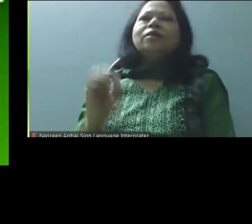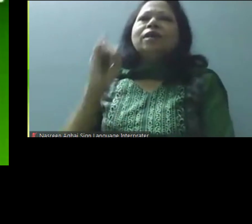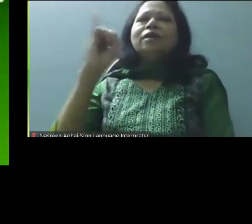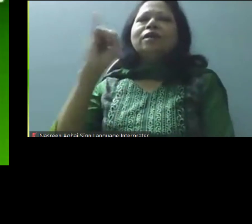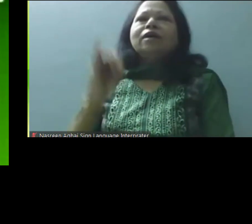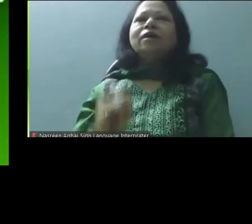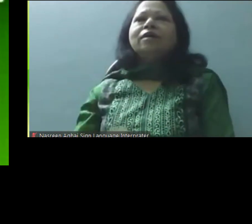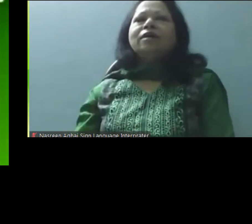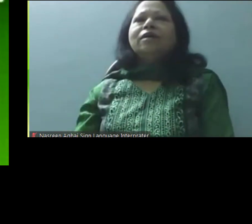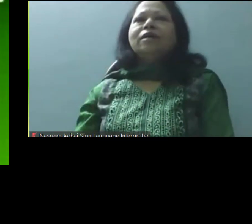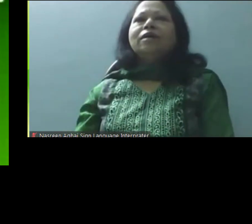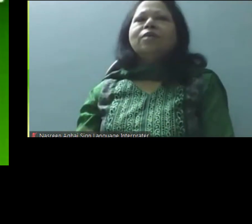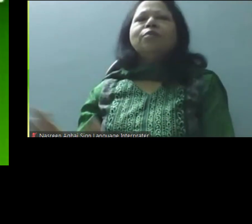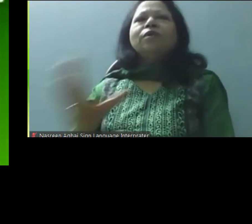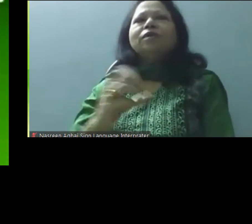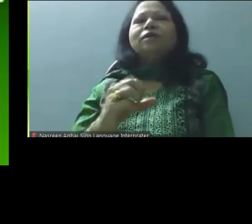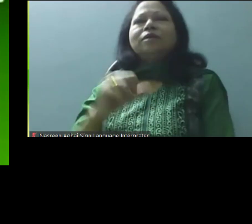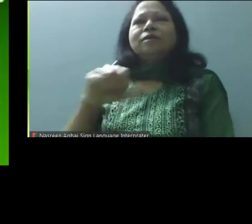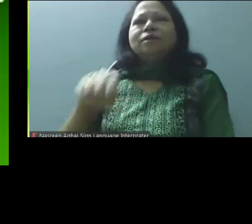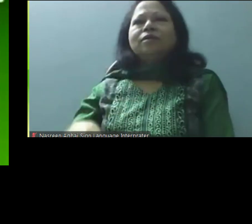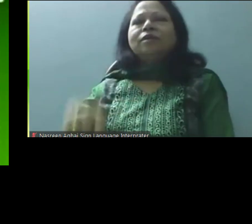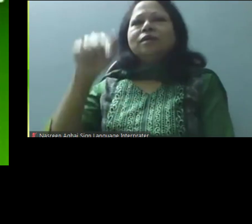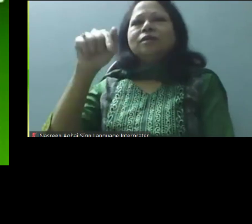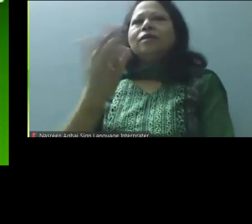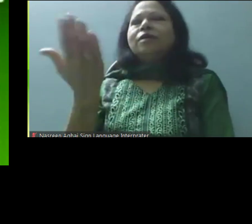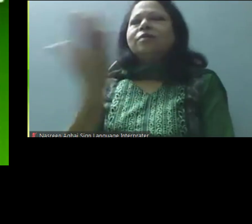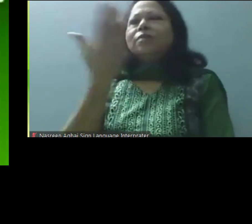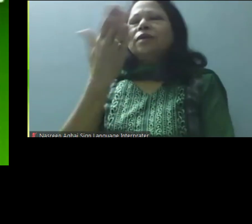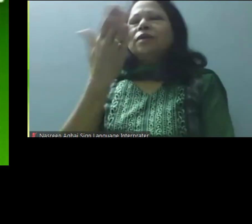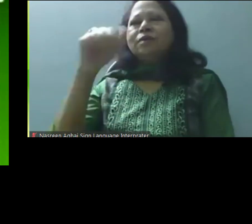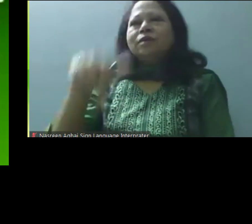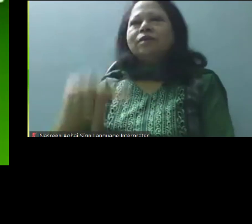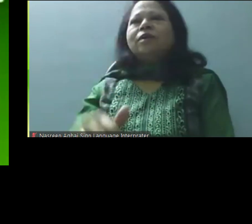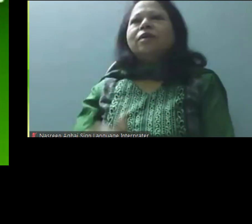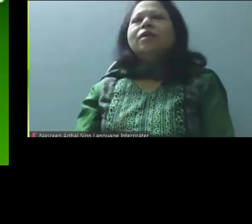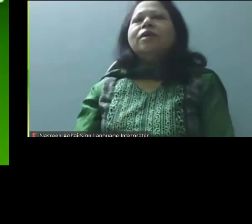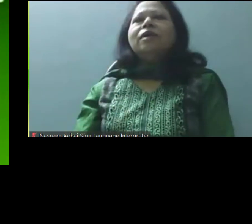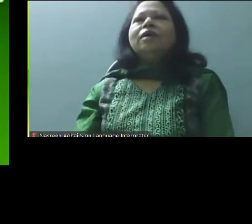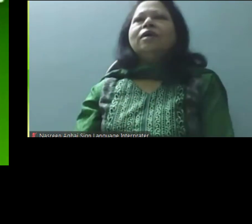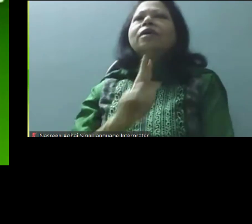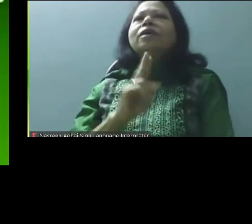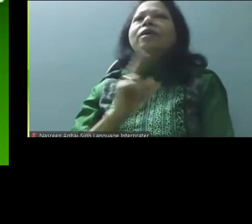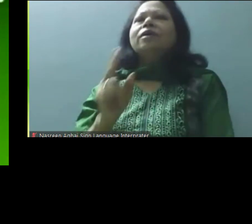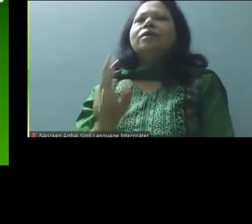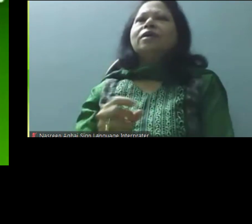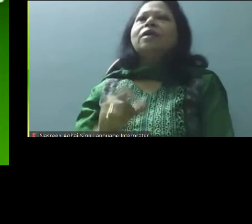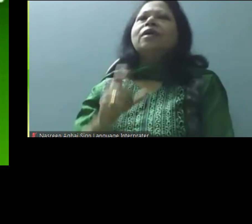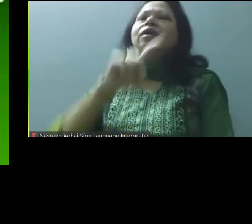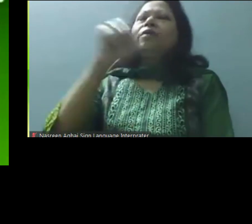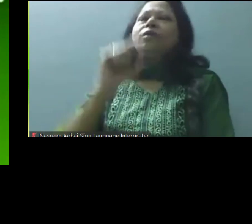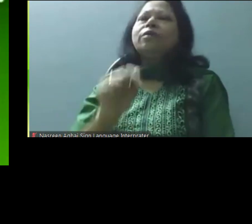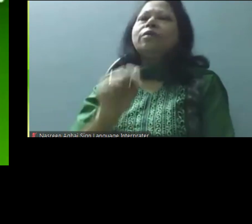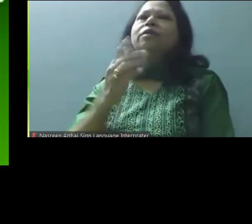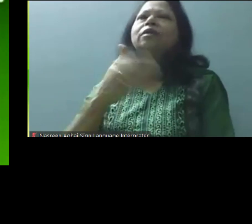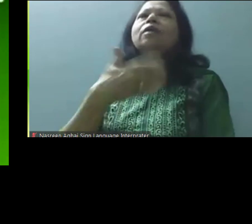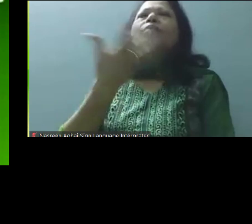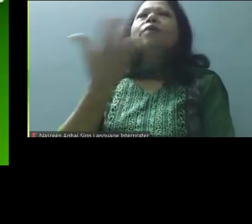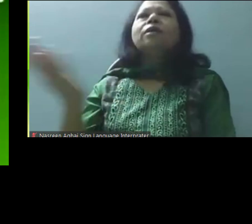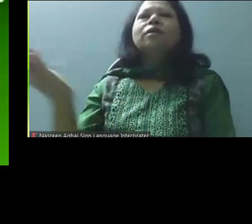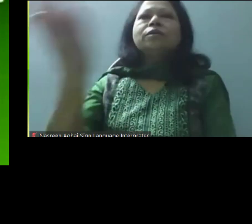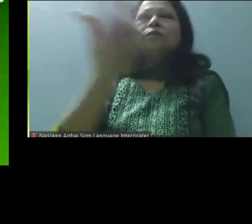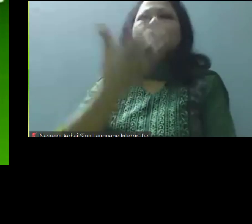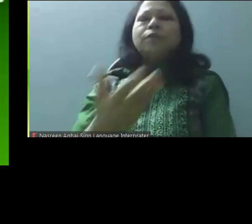on Q&A at the bottom of your screen, you ought to be able to ask questions there. But if anybody would